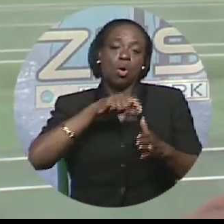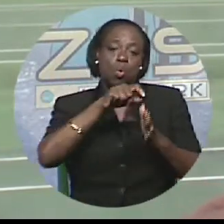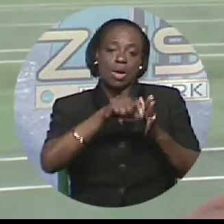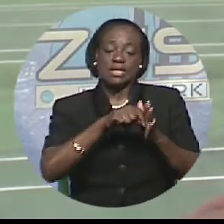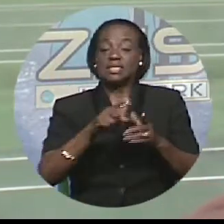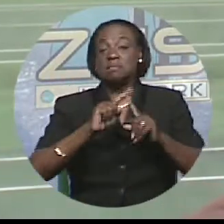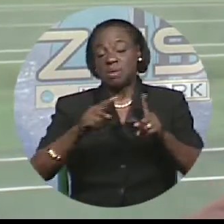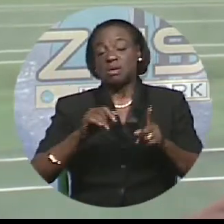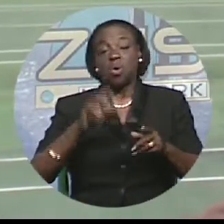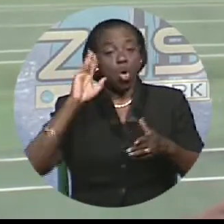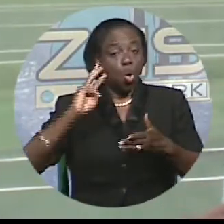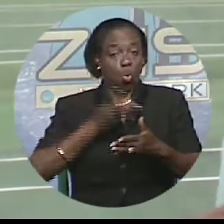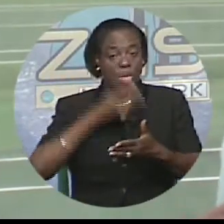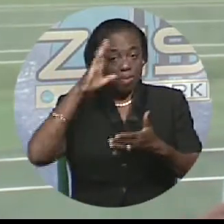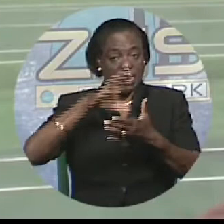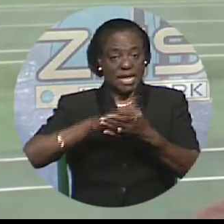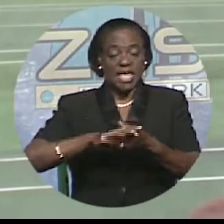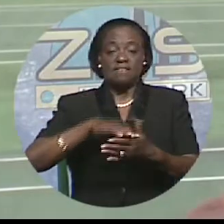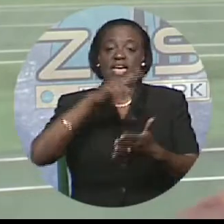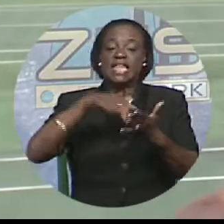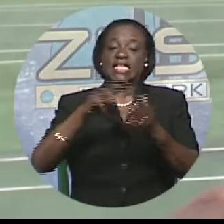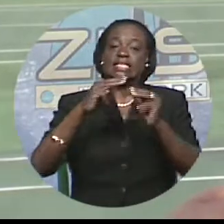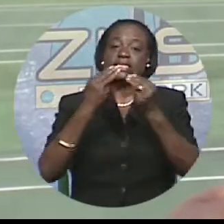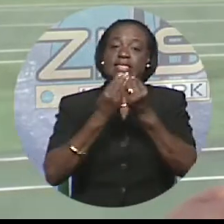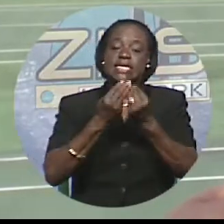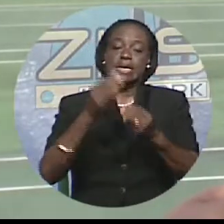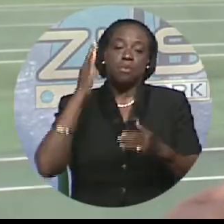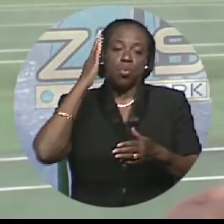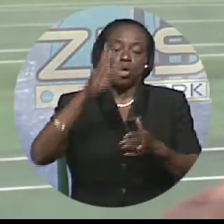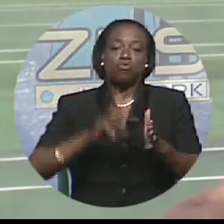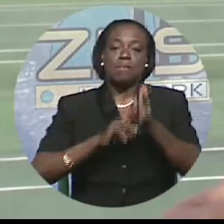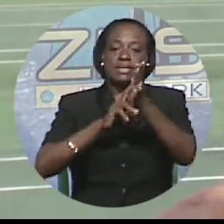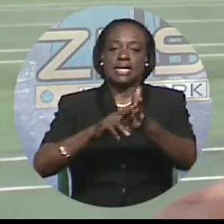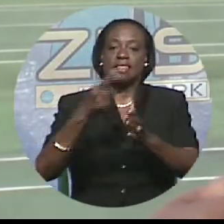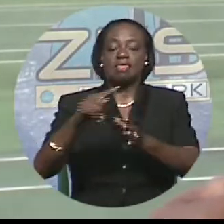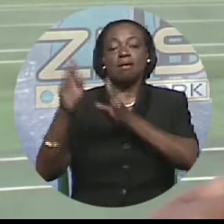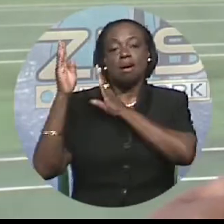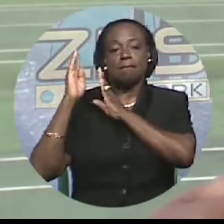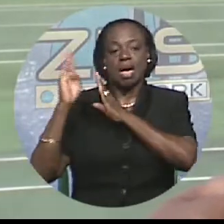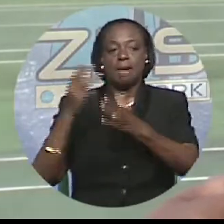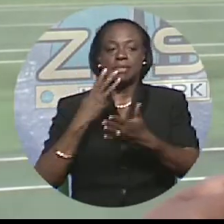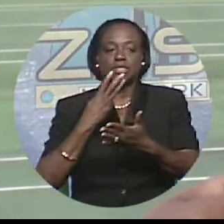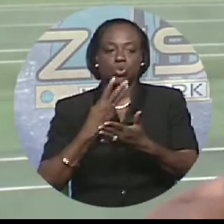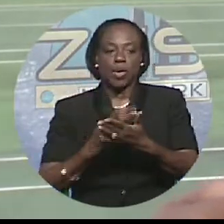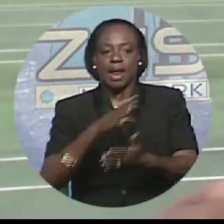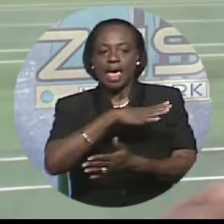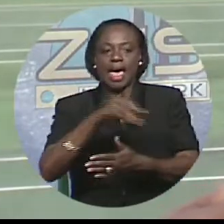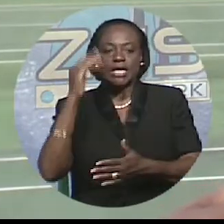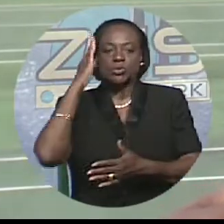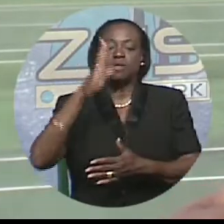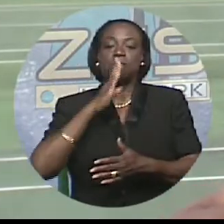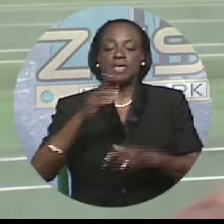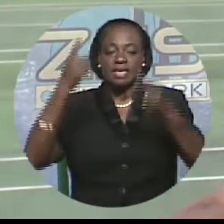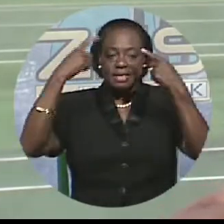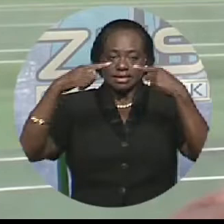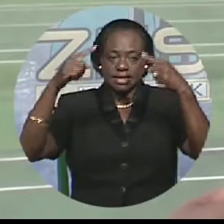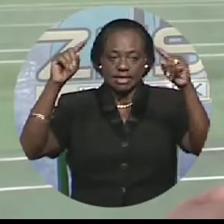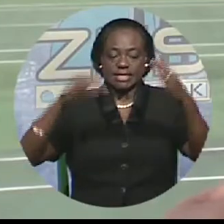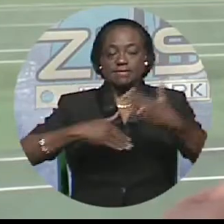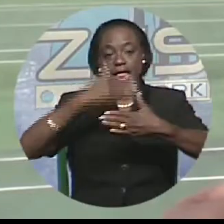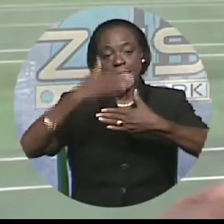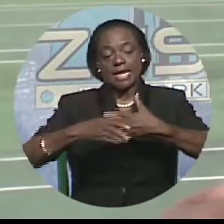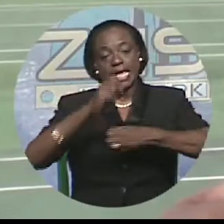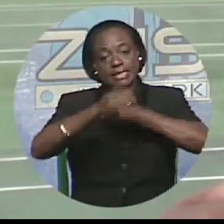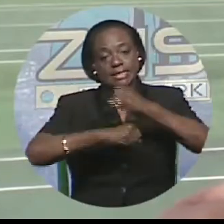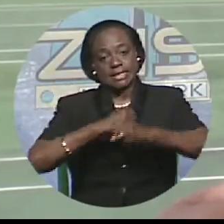and be successful. And hopefully we move up into Zone 1 where next year we can have our veteran players, more of our veteran